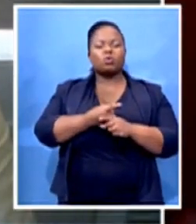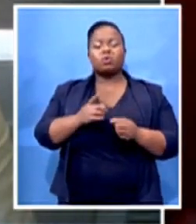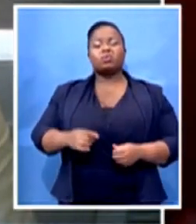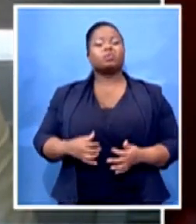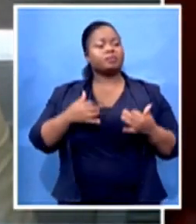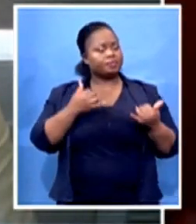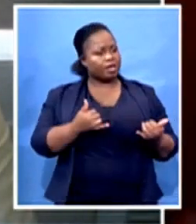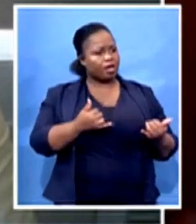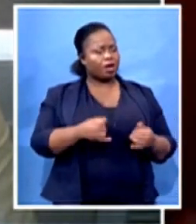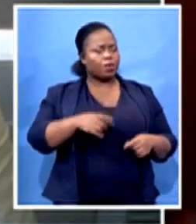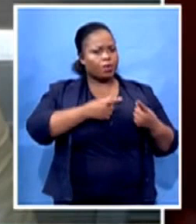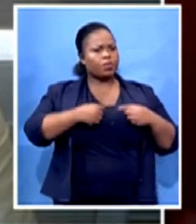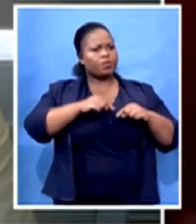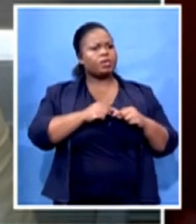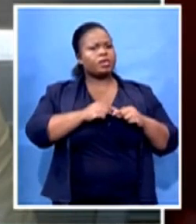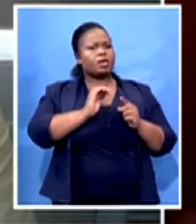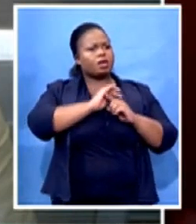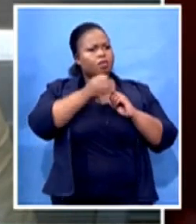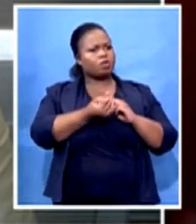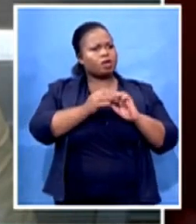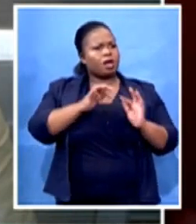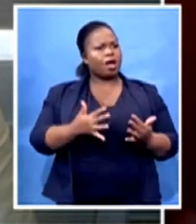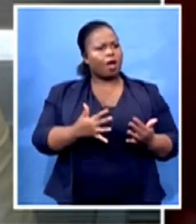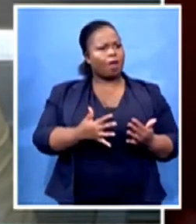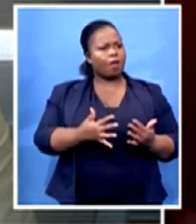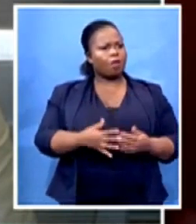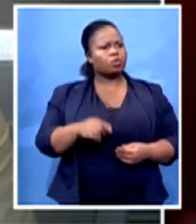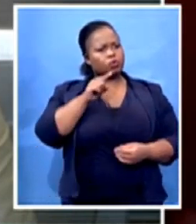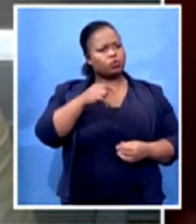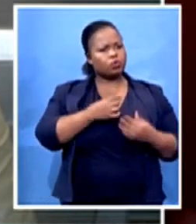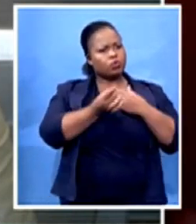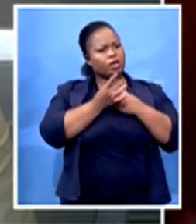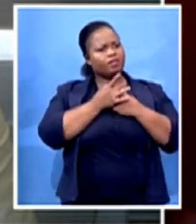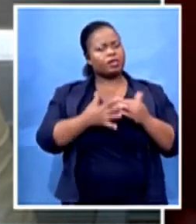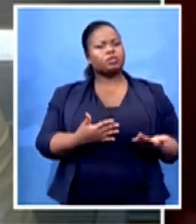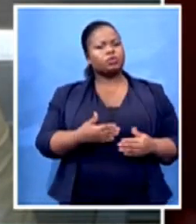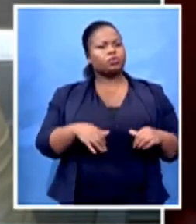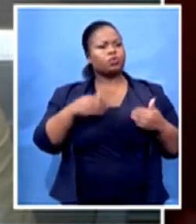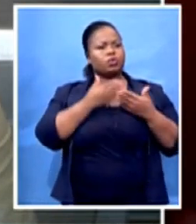against cyber criminals? What security precautions would you recommend?